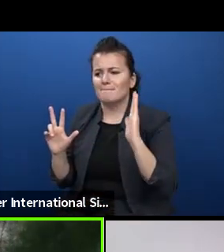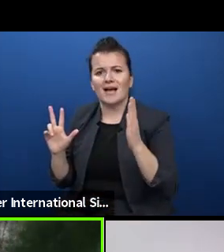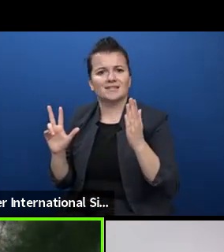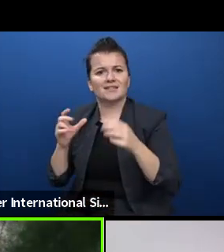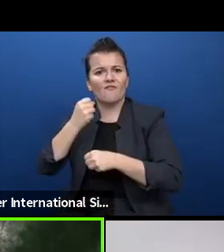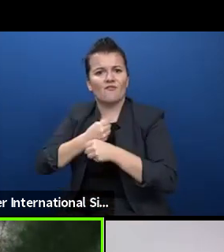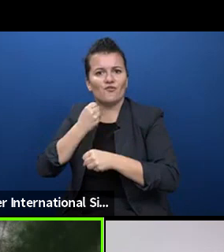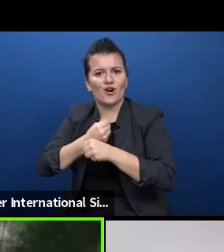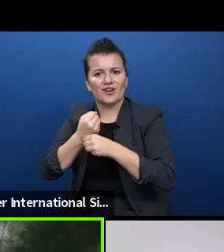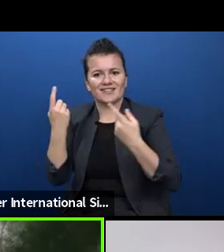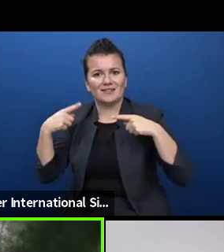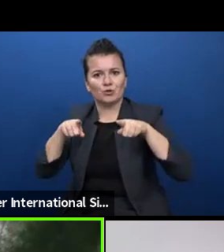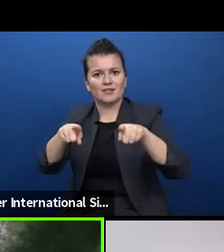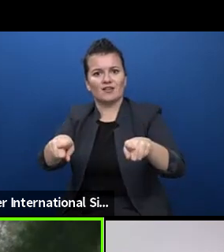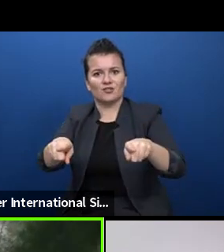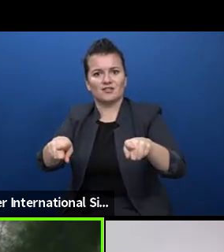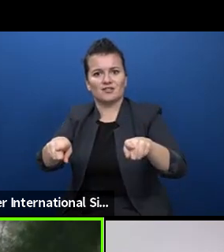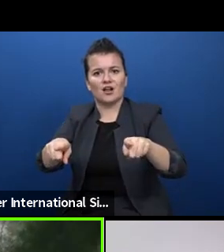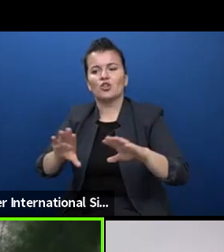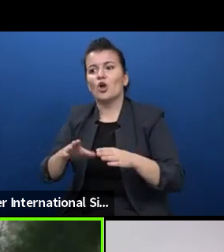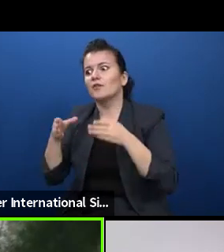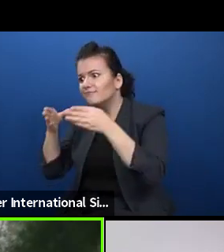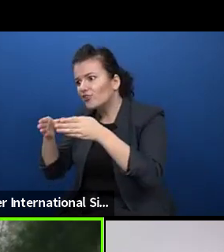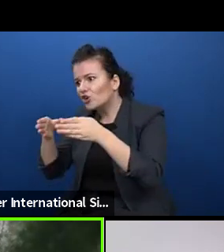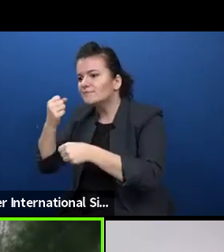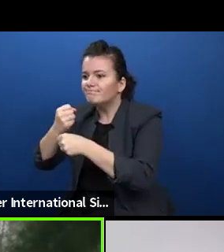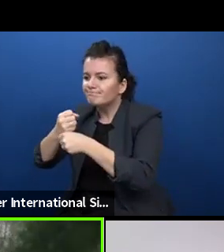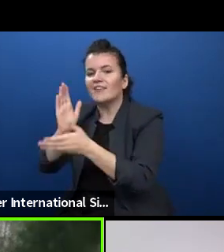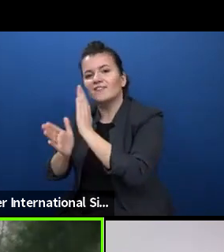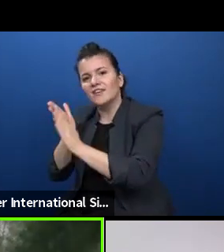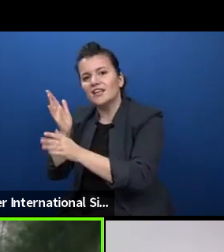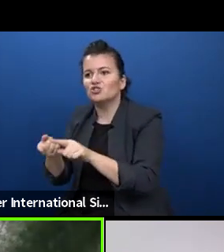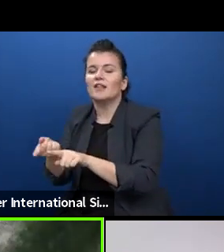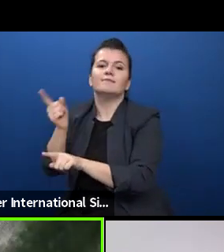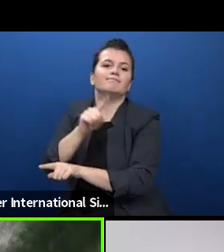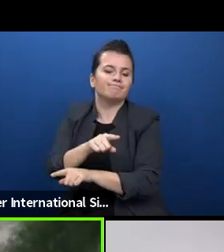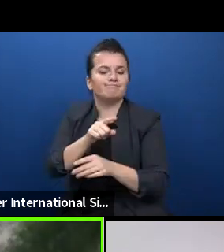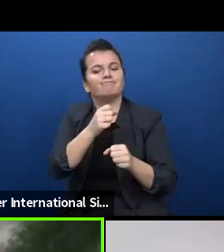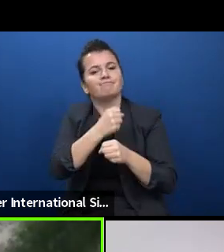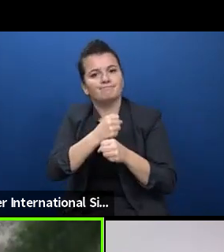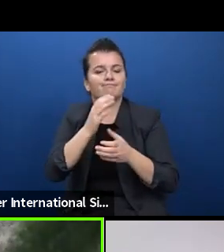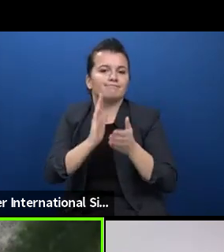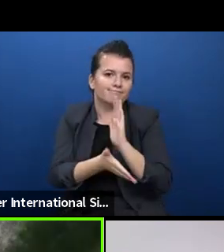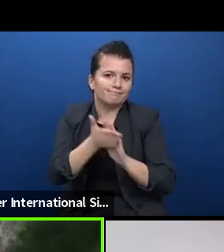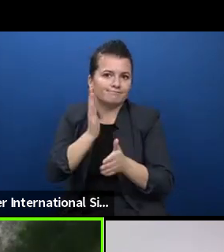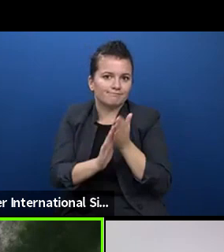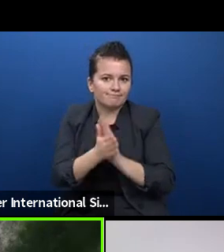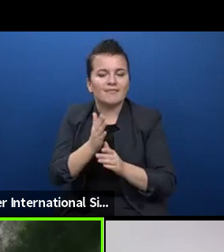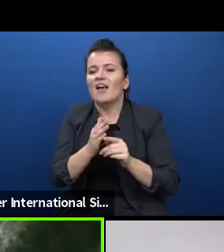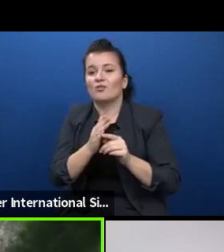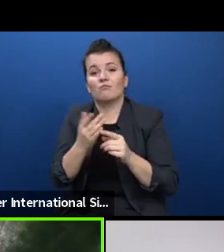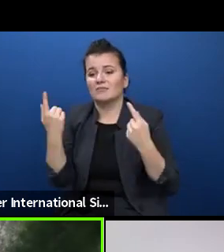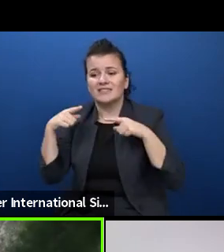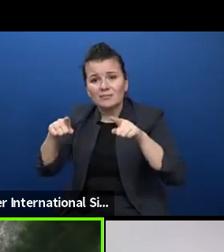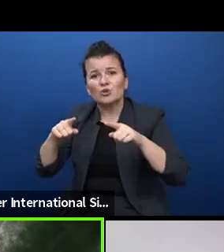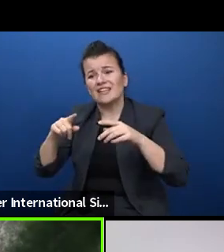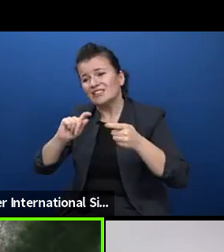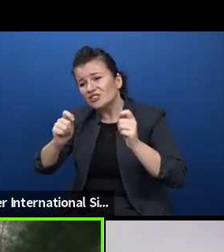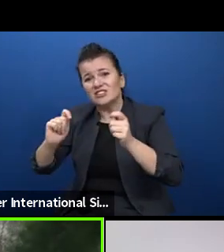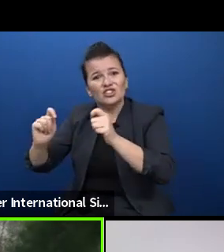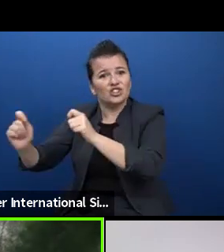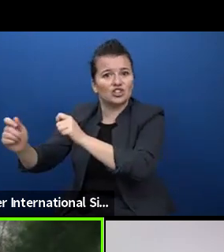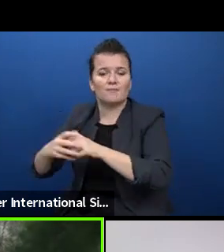So to speak directly to your question, Jan, I think there is a lack of knowledge. I think that this feels very